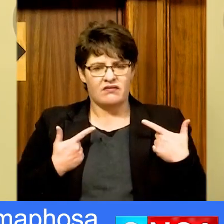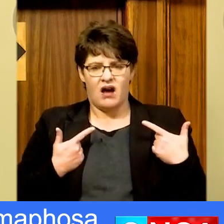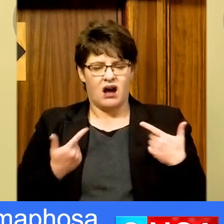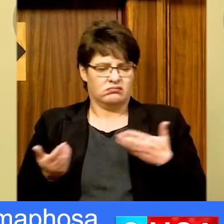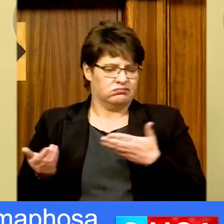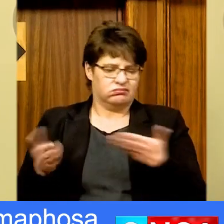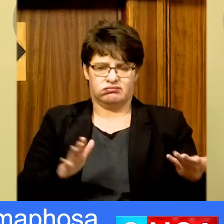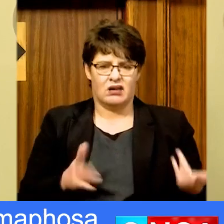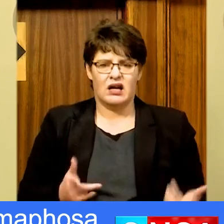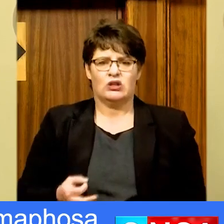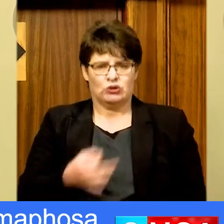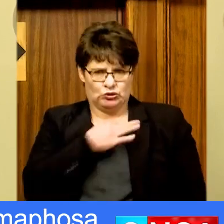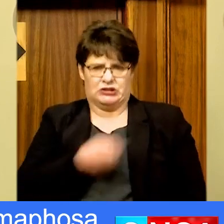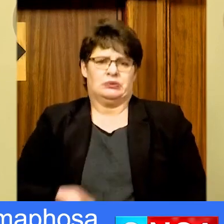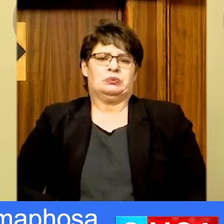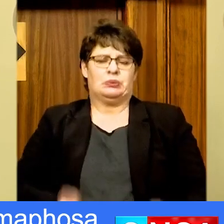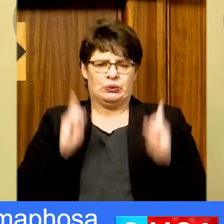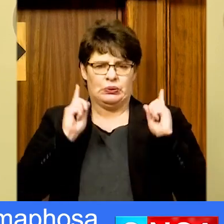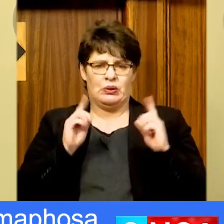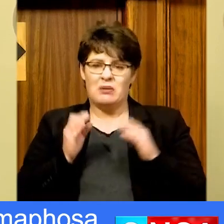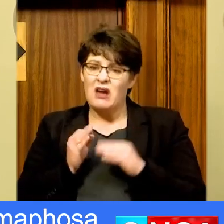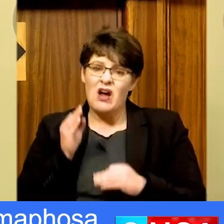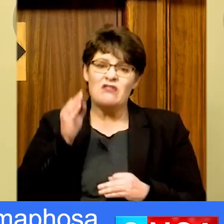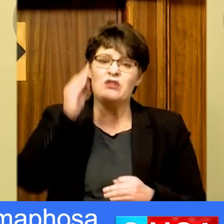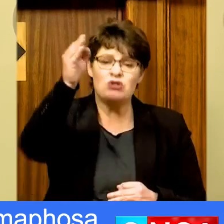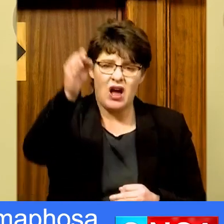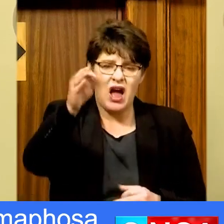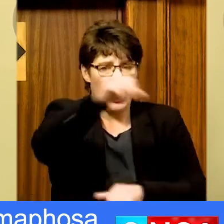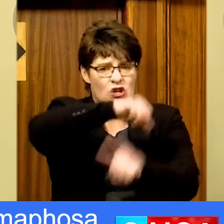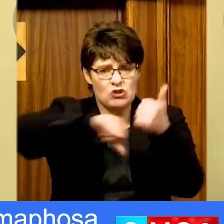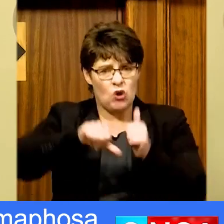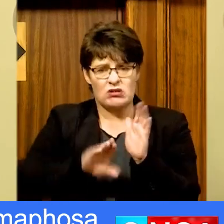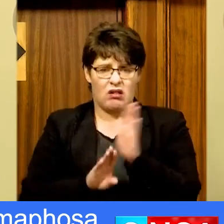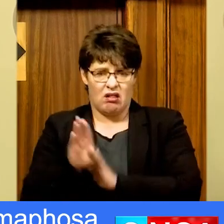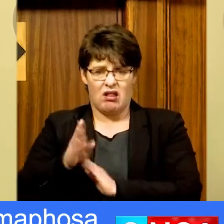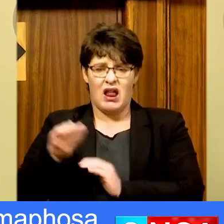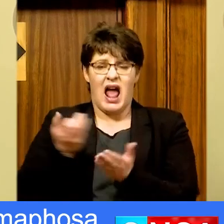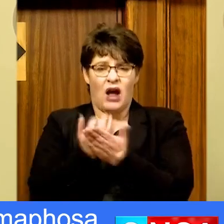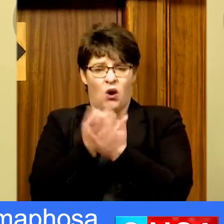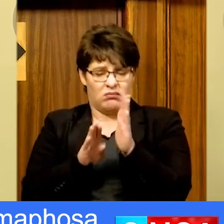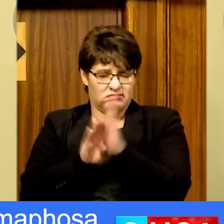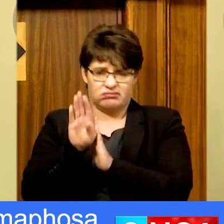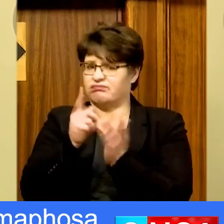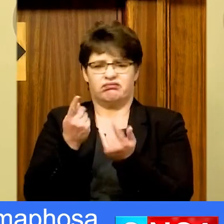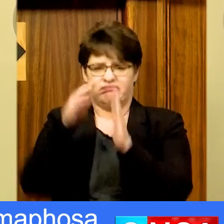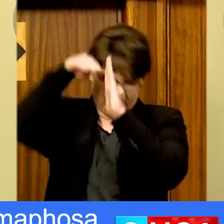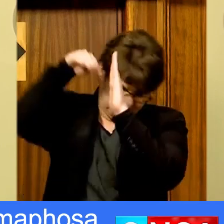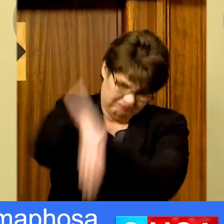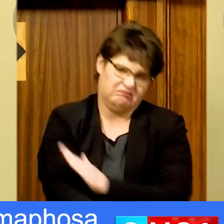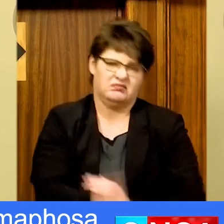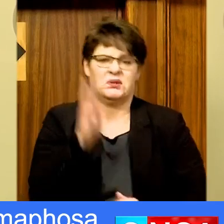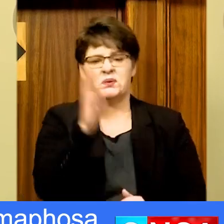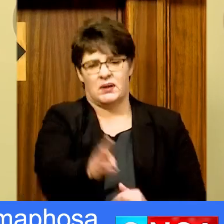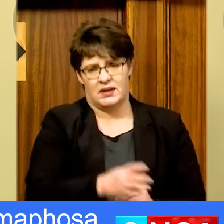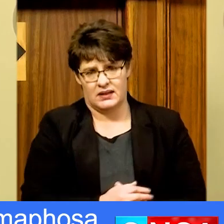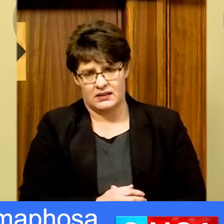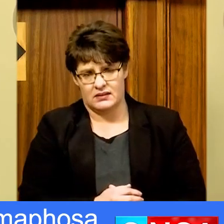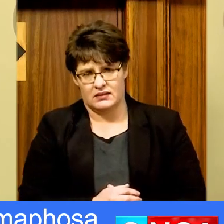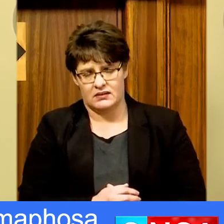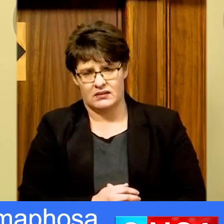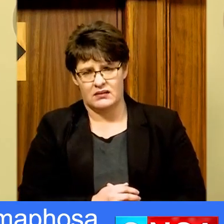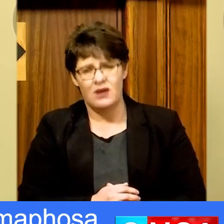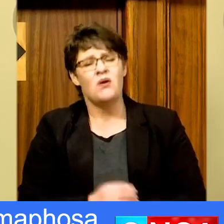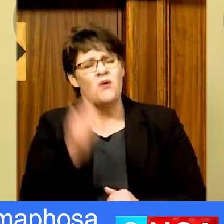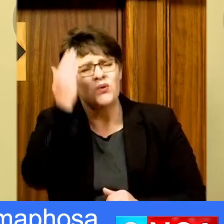potentially causing long-lasting social harm. As we now approach the peak of